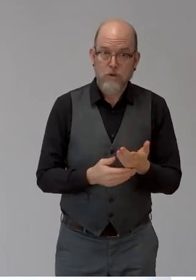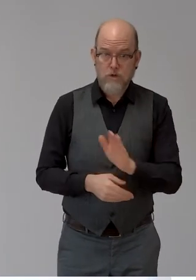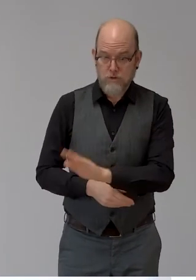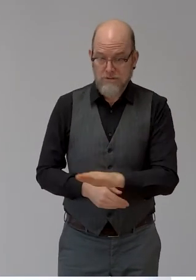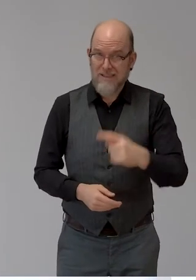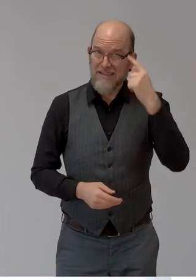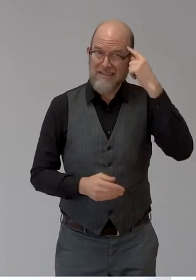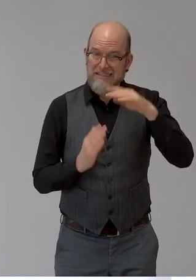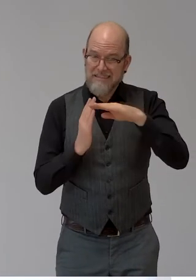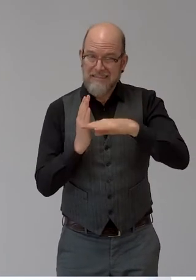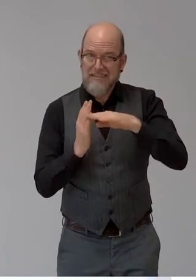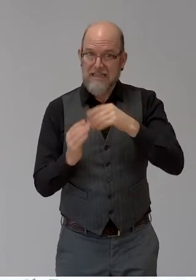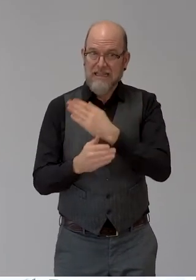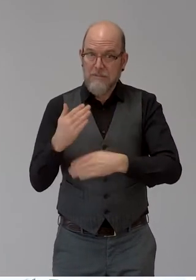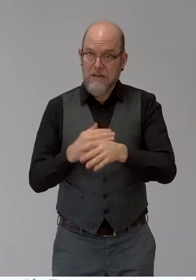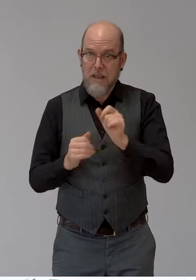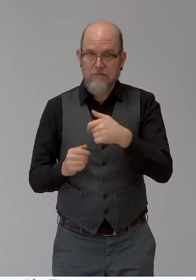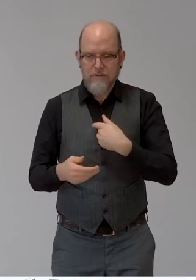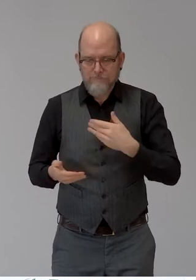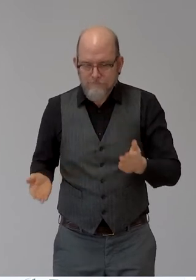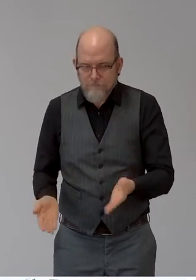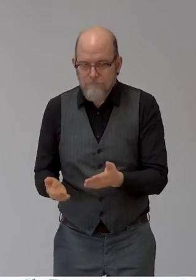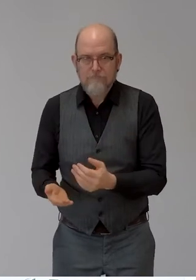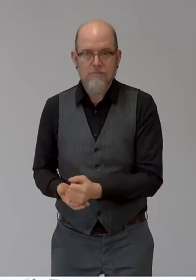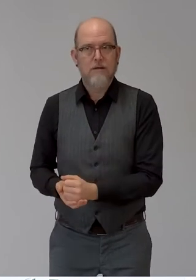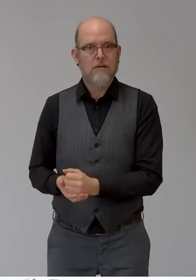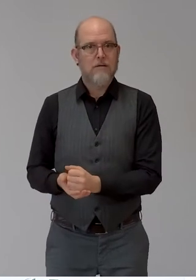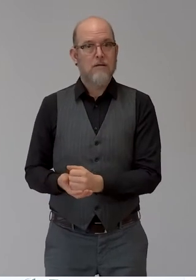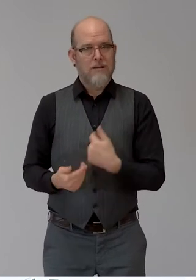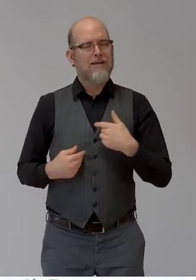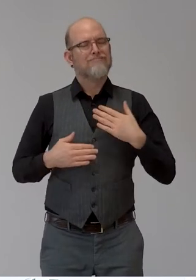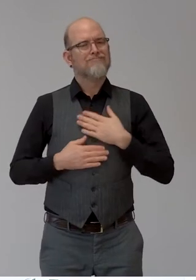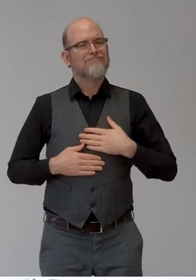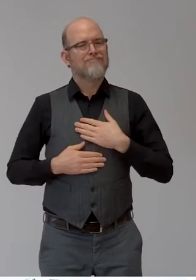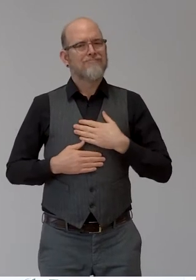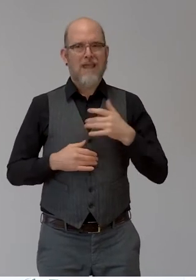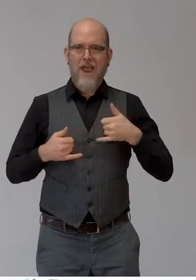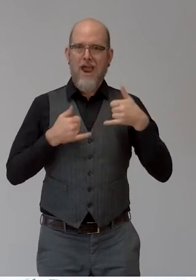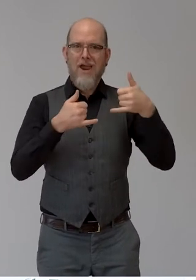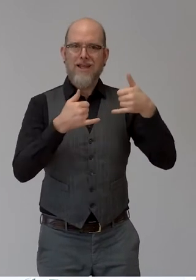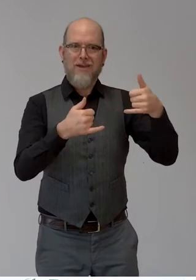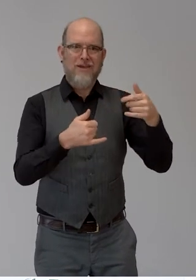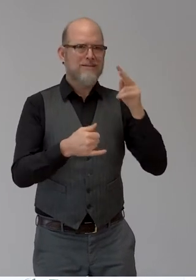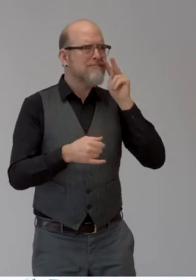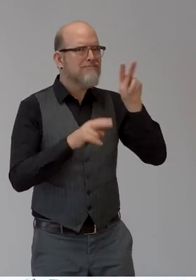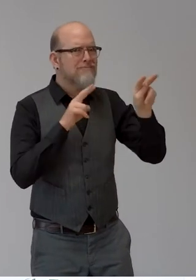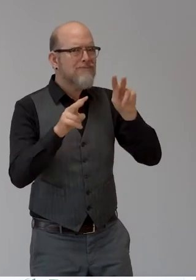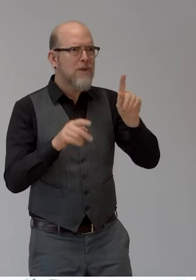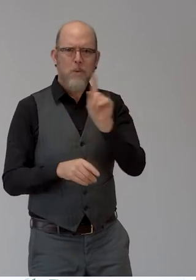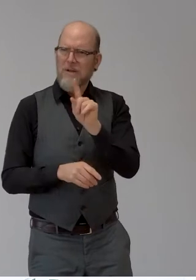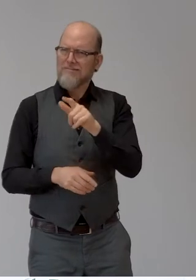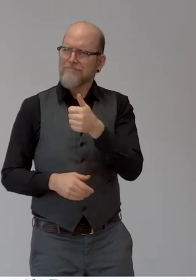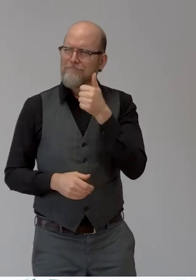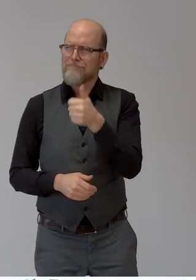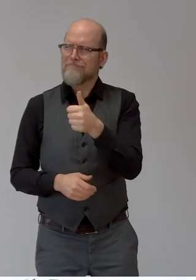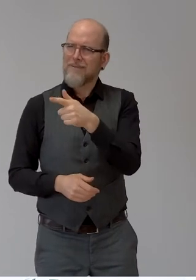Albania. Emma, we had the pleasure to watch these videos of the Awardees. Which one stayed in your mind, or which aspects?